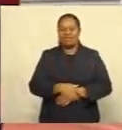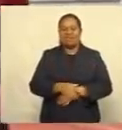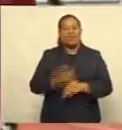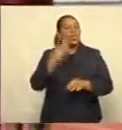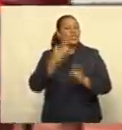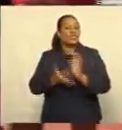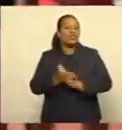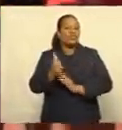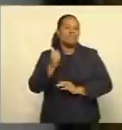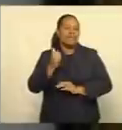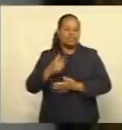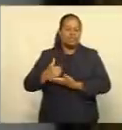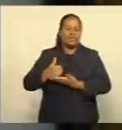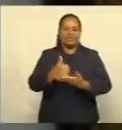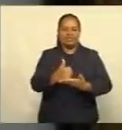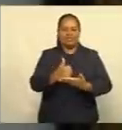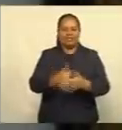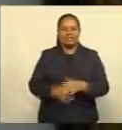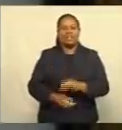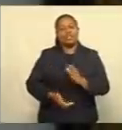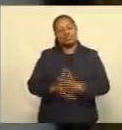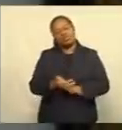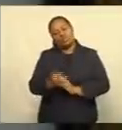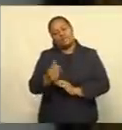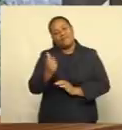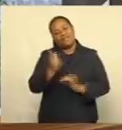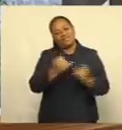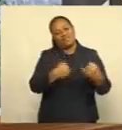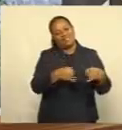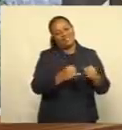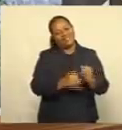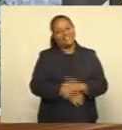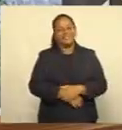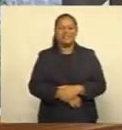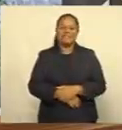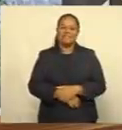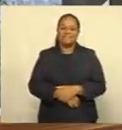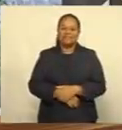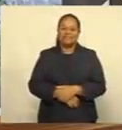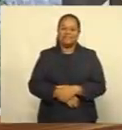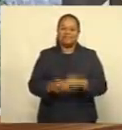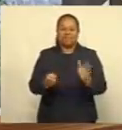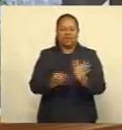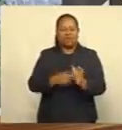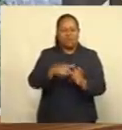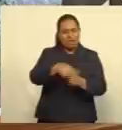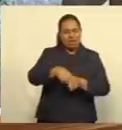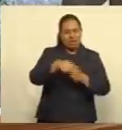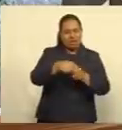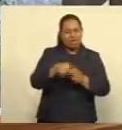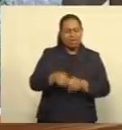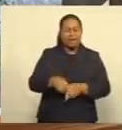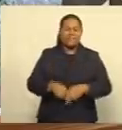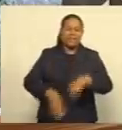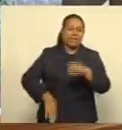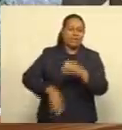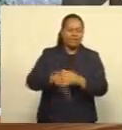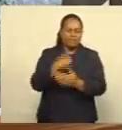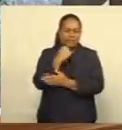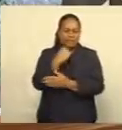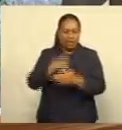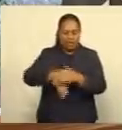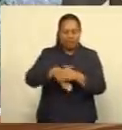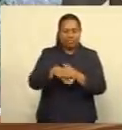them to assist them to return to their bases. The Nanronga football side will be hungry for its first win when